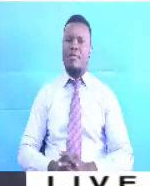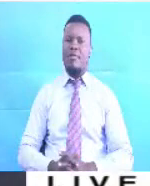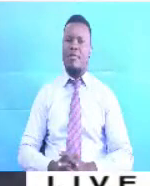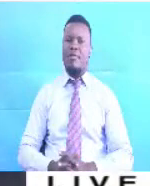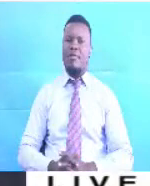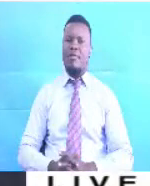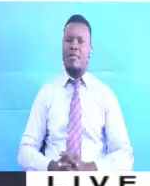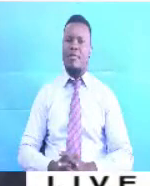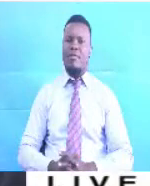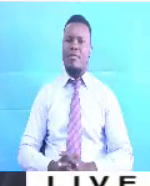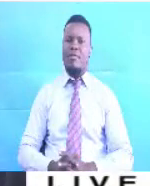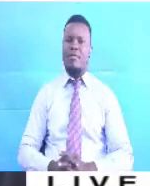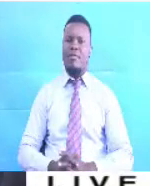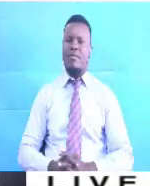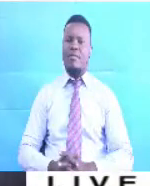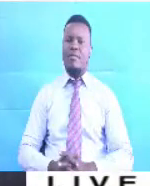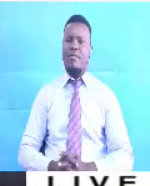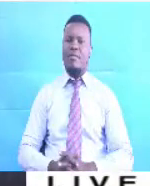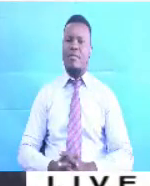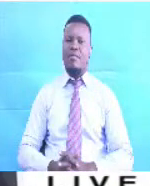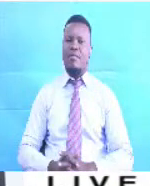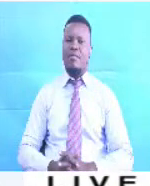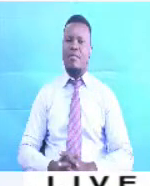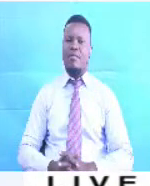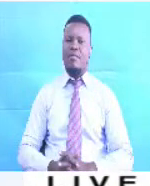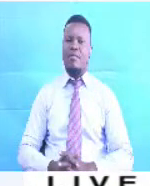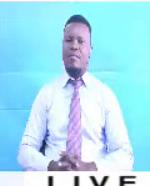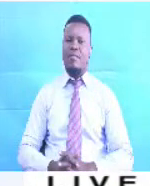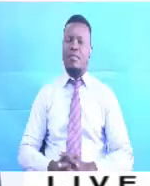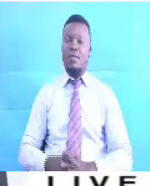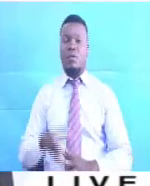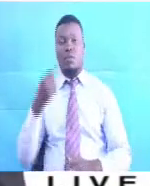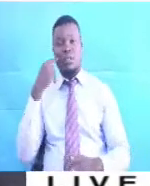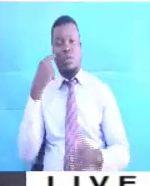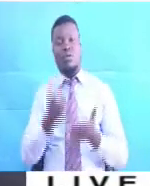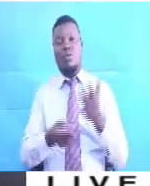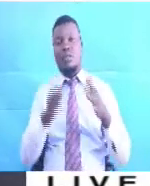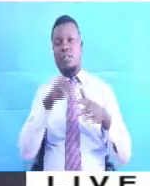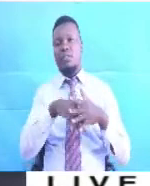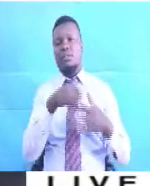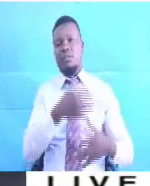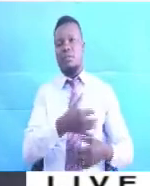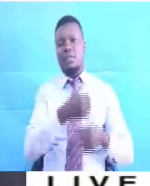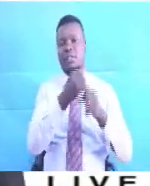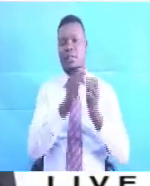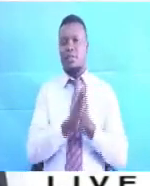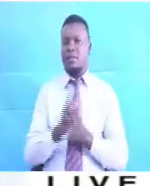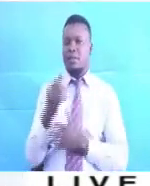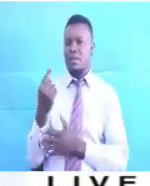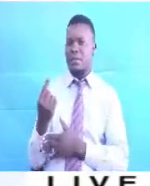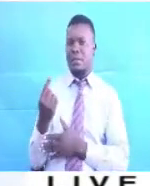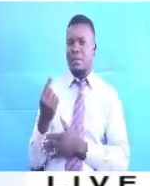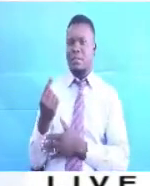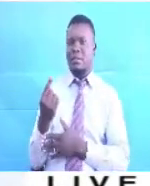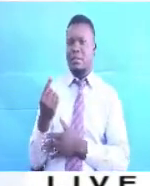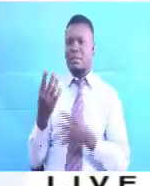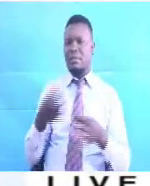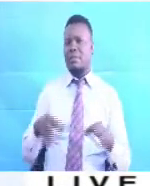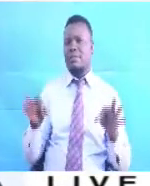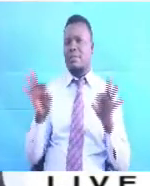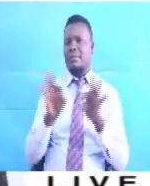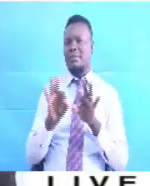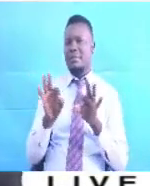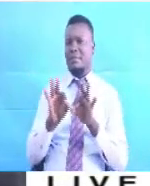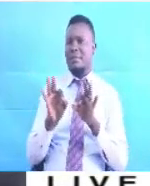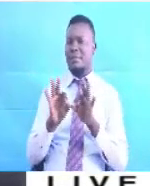On the part of consolidating the good things that are in the budget, number one is the reduction in domestic borrowing. We believe that is very